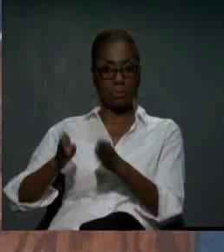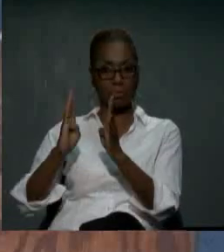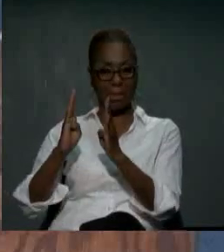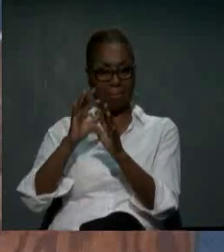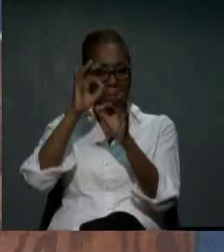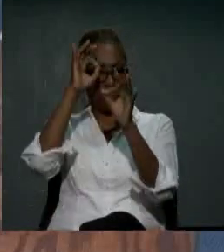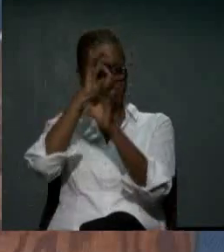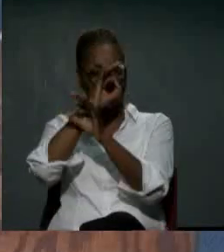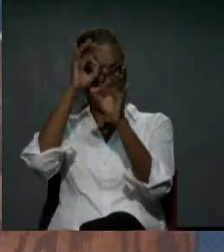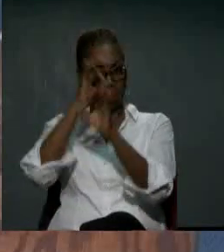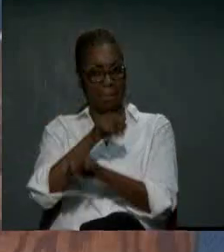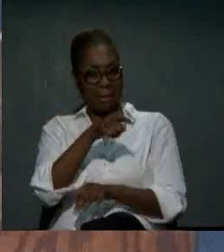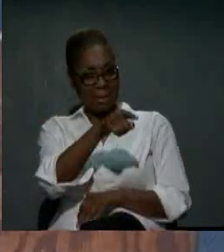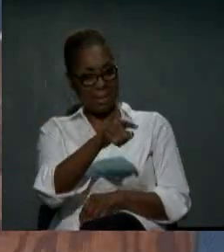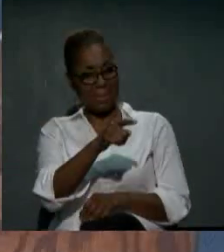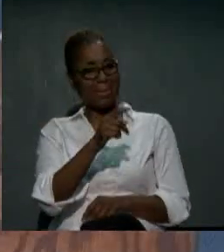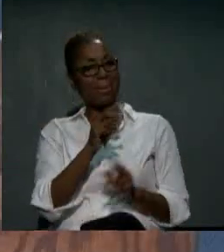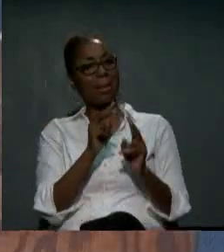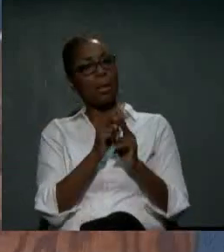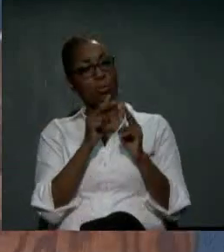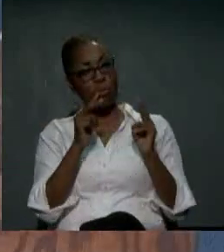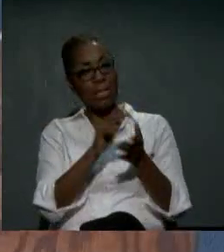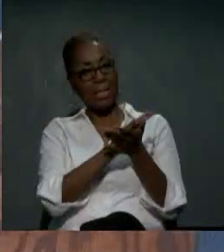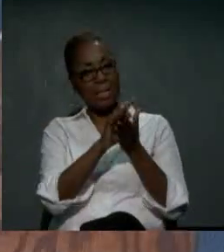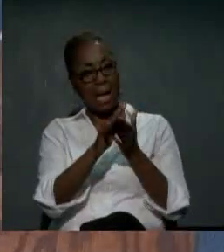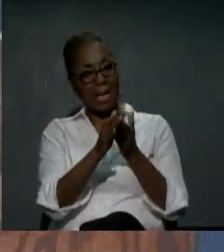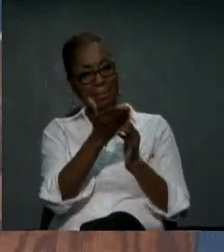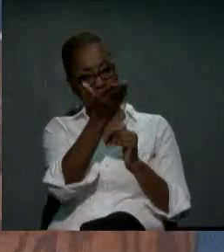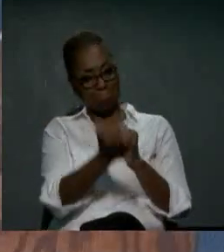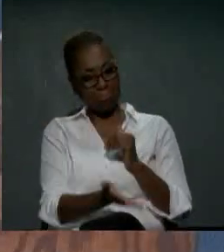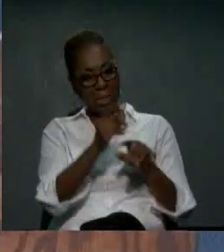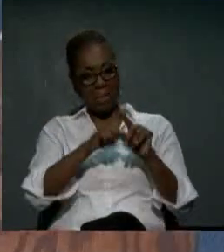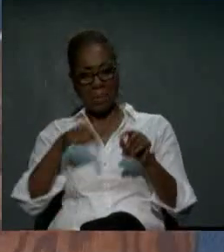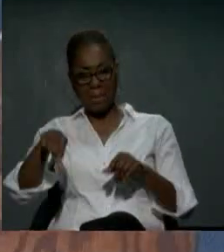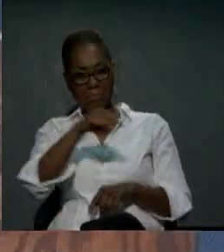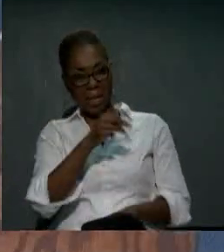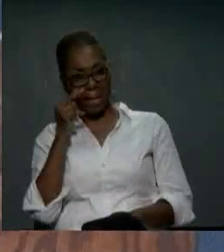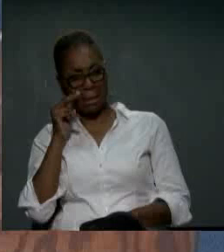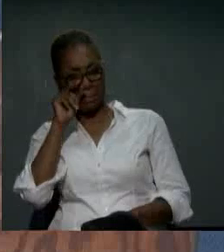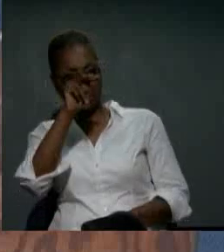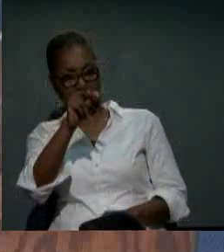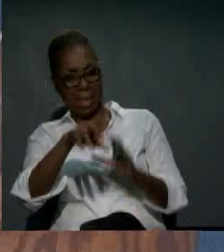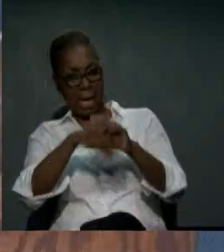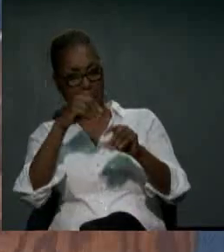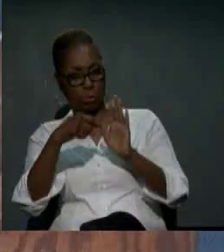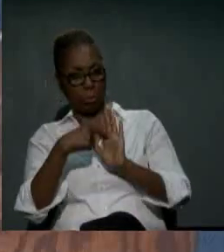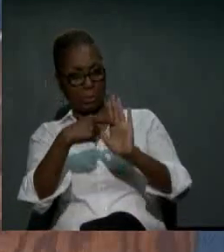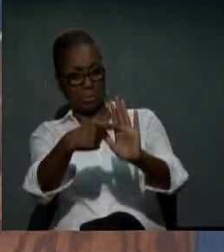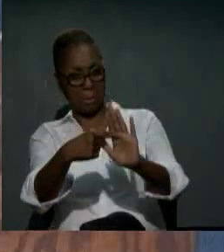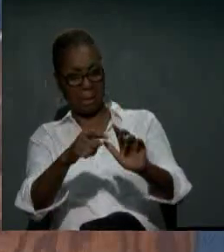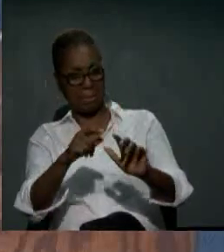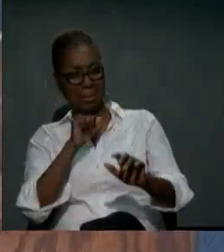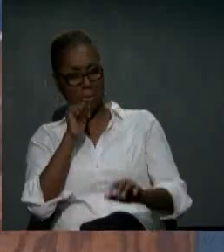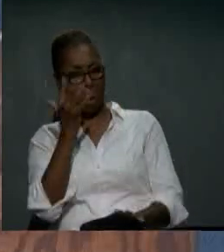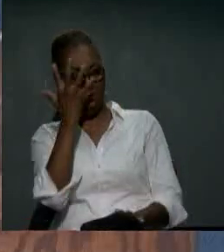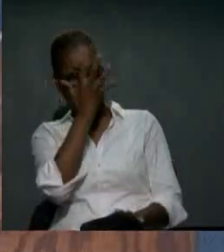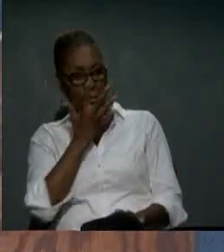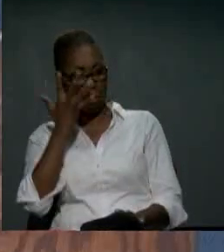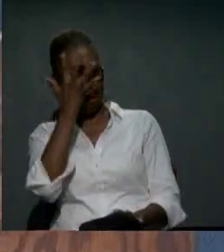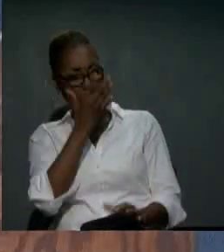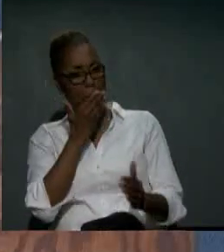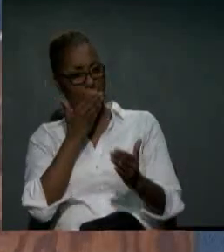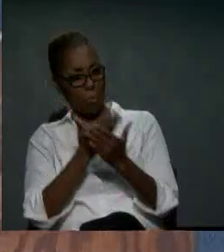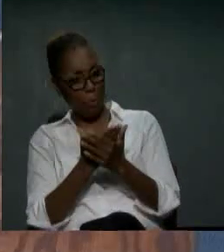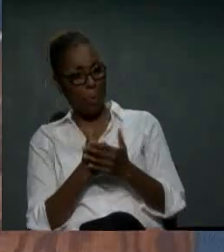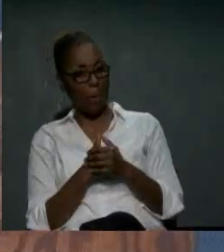know that he's a really nice guy, but what they see is outdoor display that doesn't look terribly